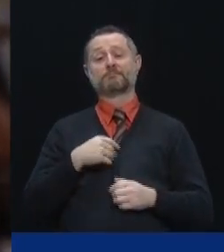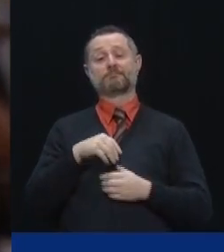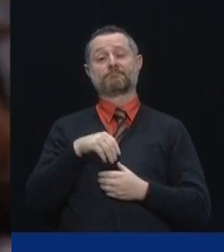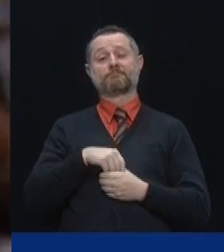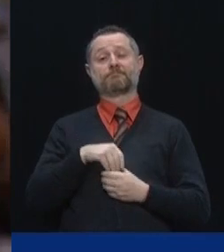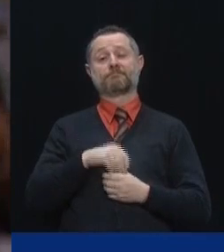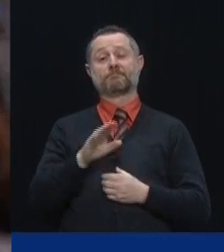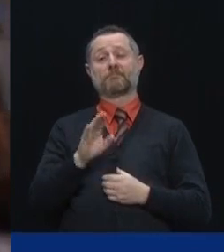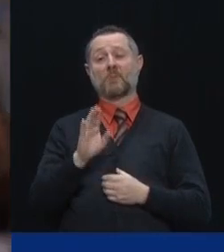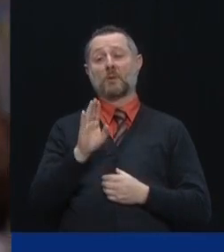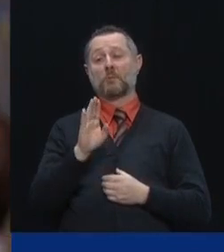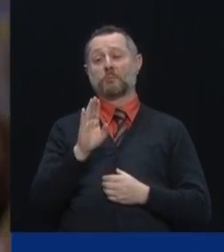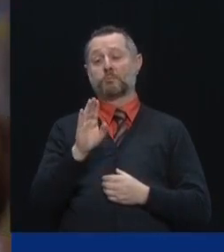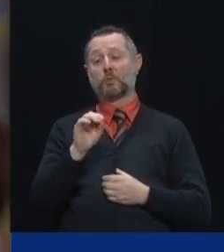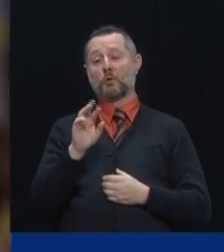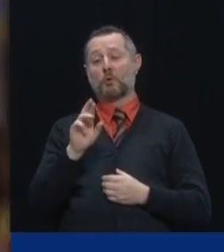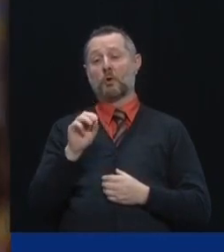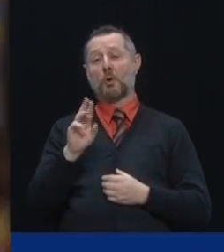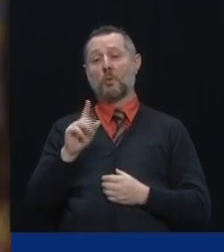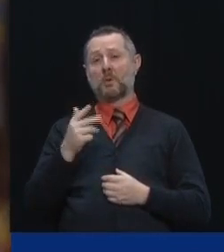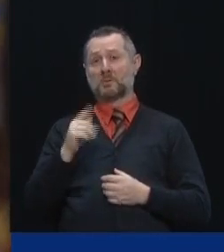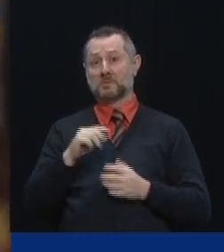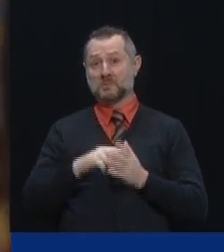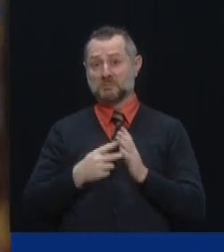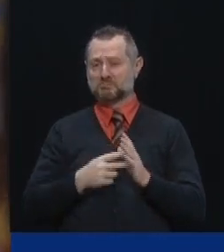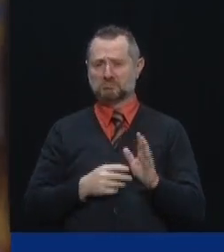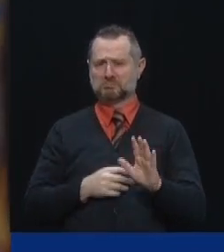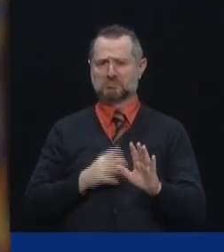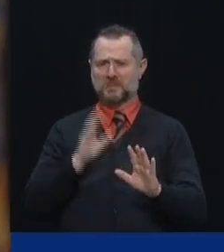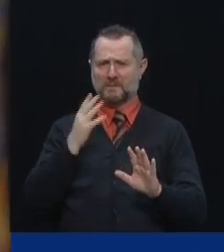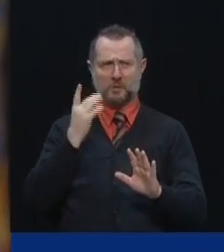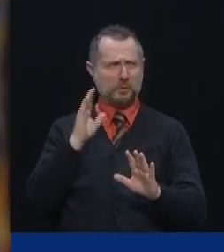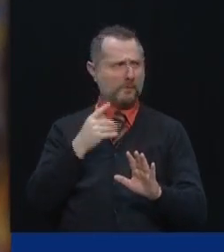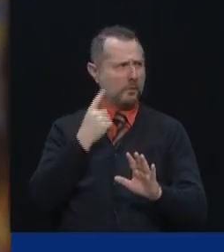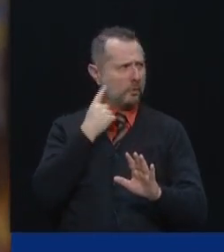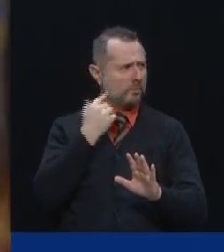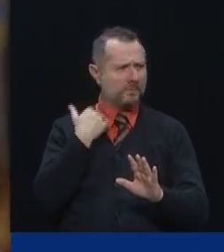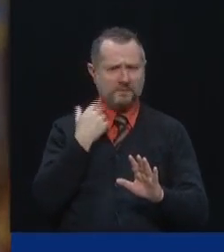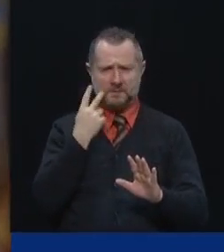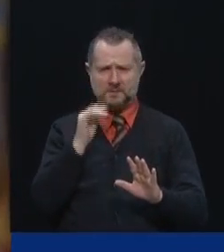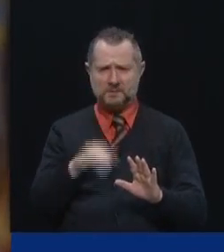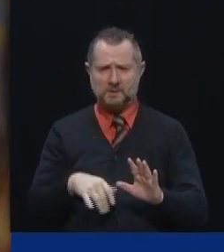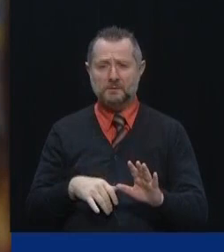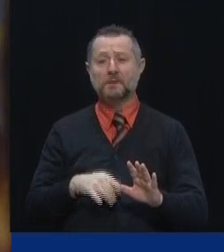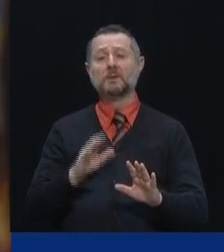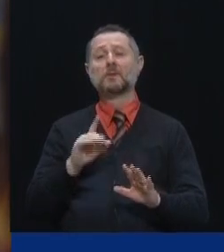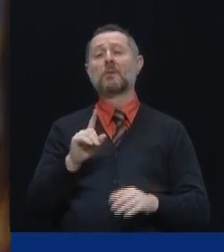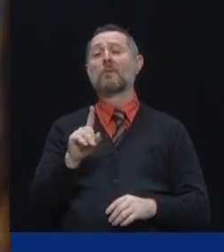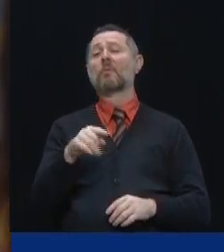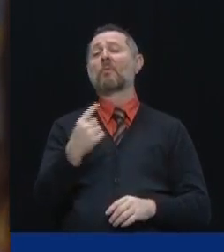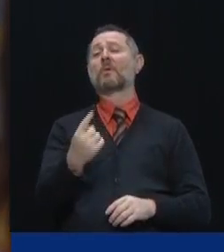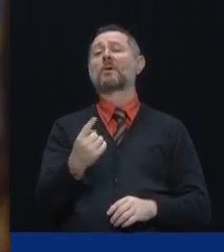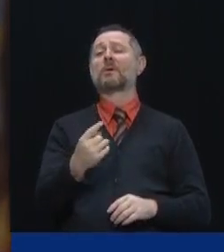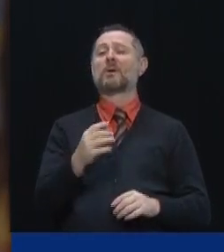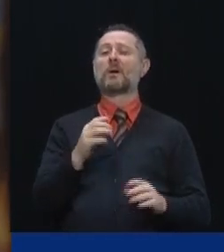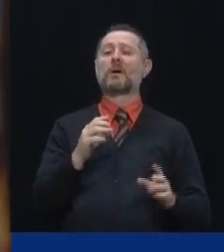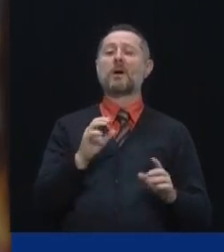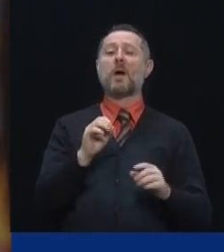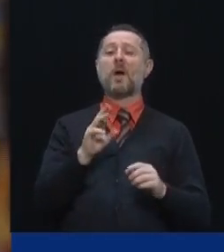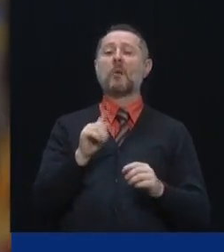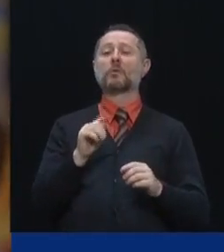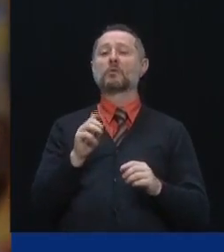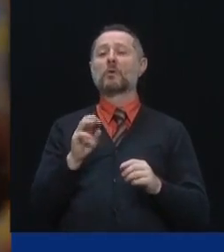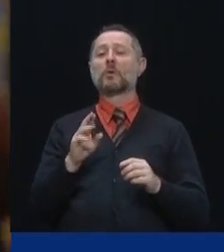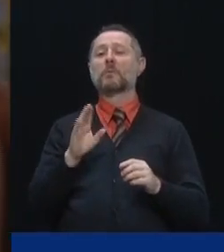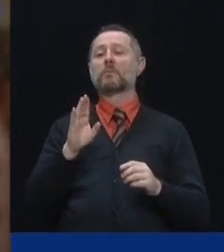right? Have you ever heard of an inner borough? There isn't an inner borough. It's only outer boroughs. Queens is an outer borough.